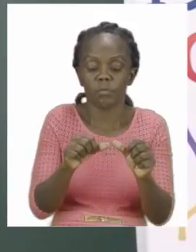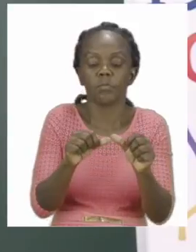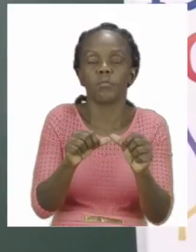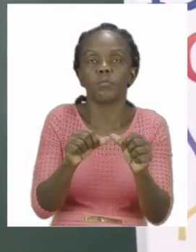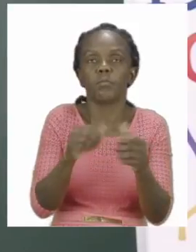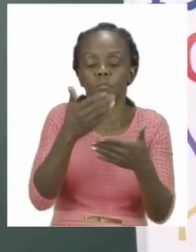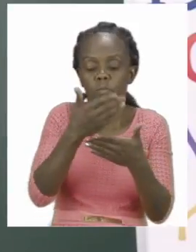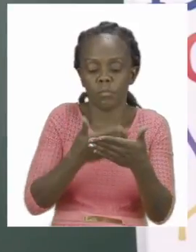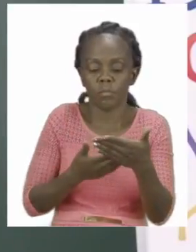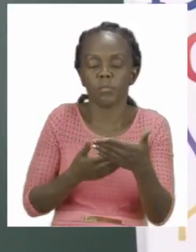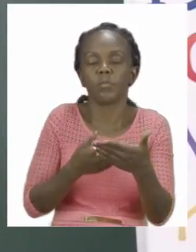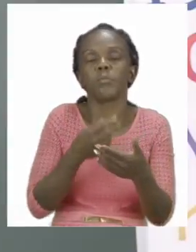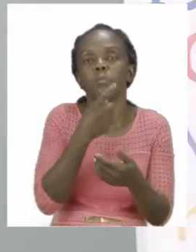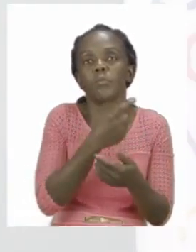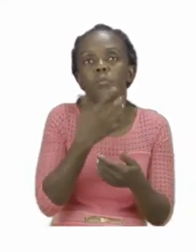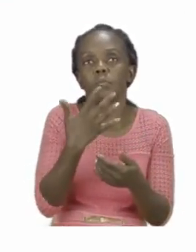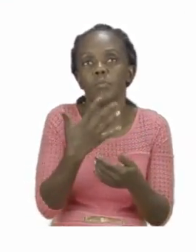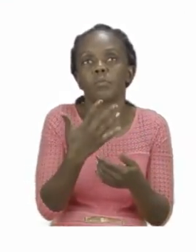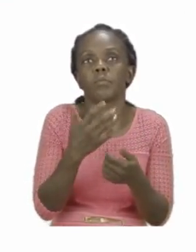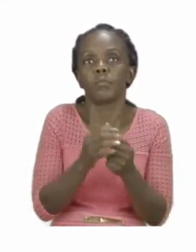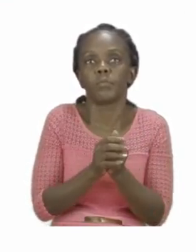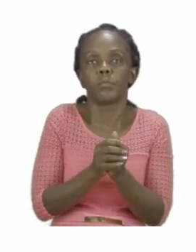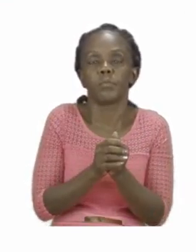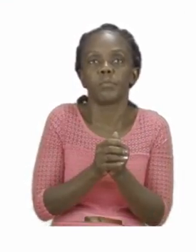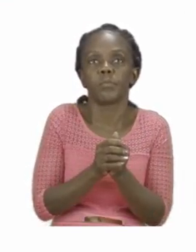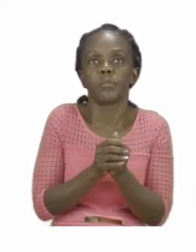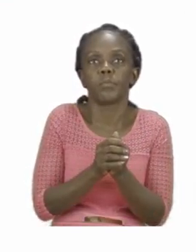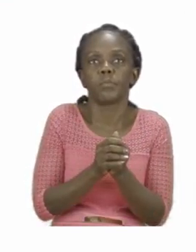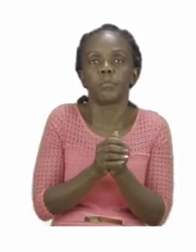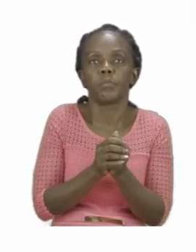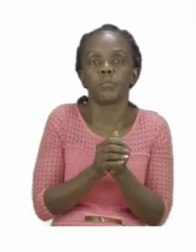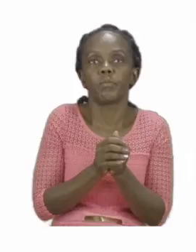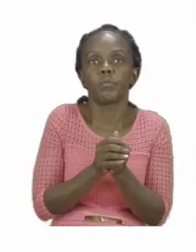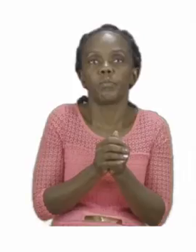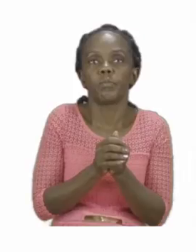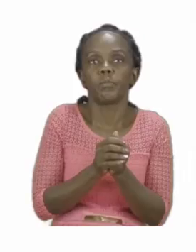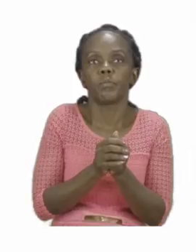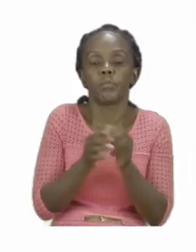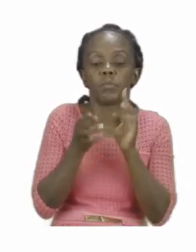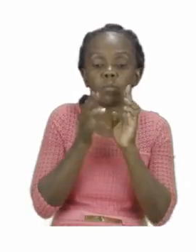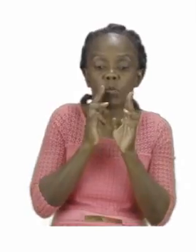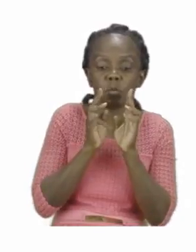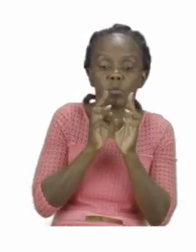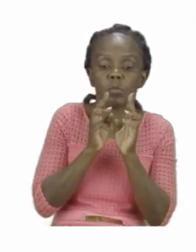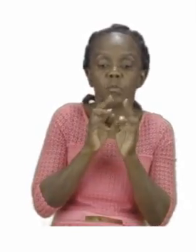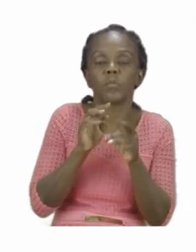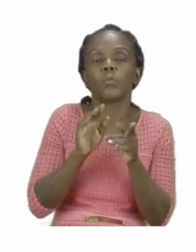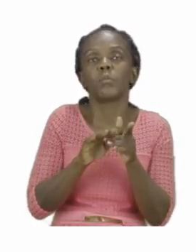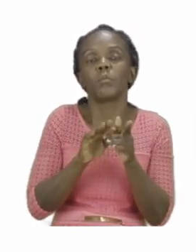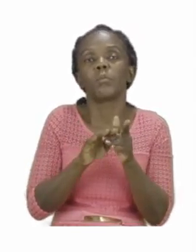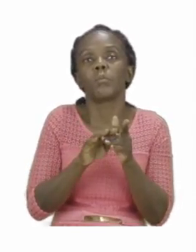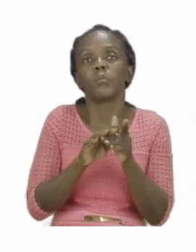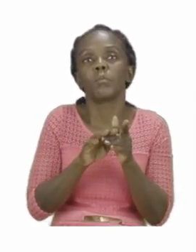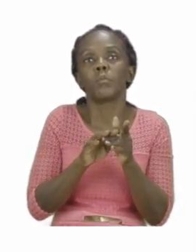15. On page 15, we are going to be talking about the family members. I want